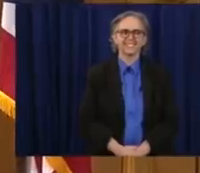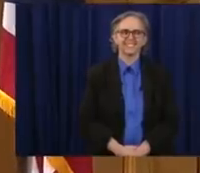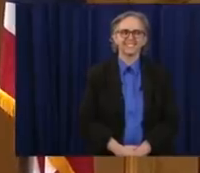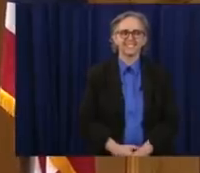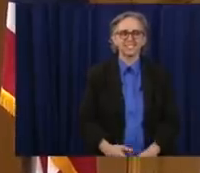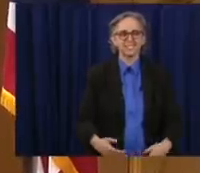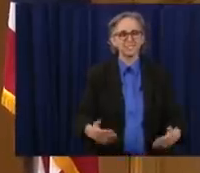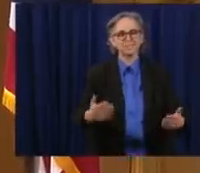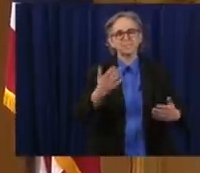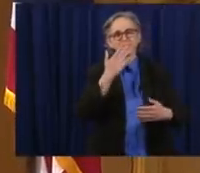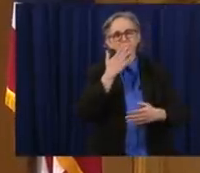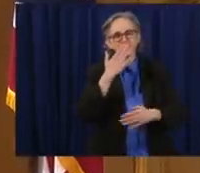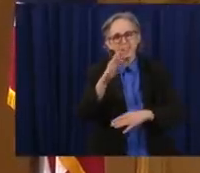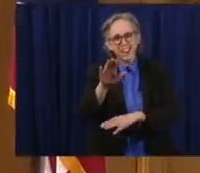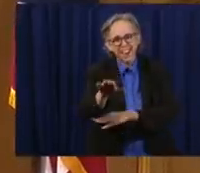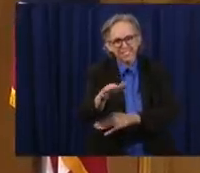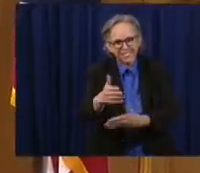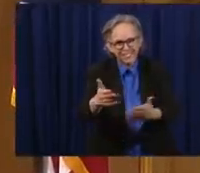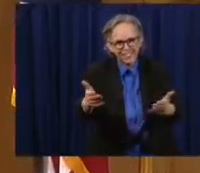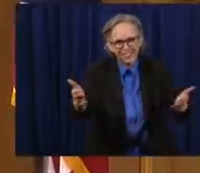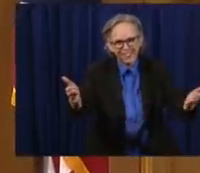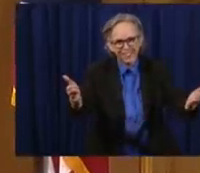Well, good afternoon, everybody.